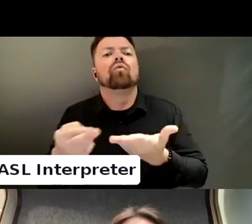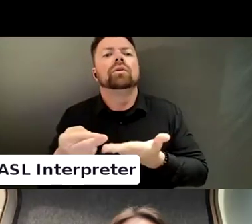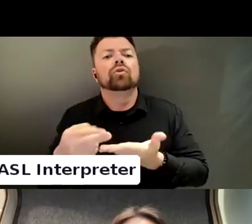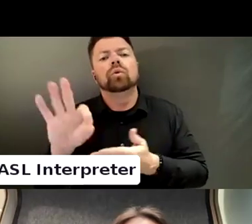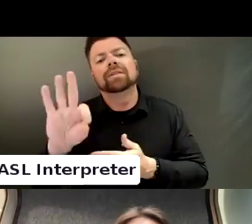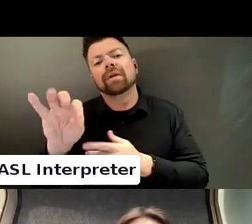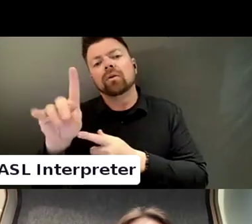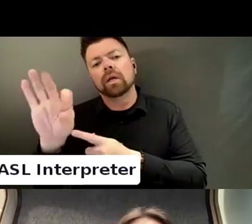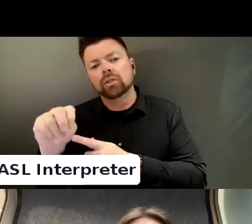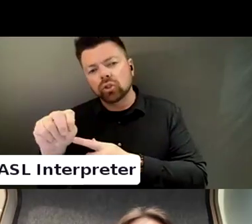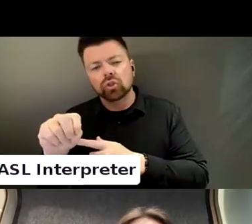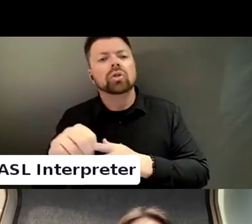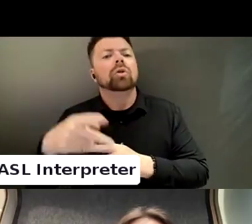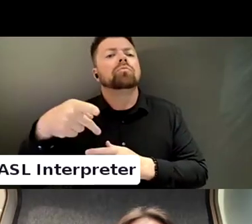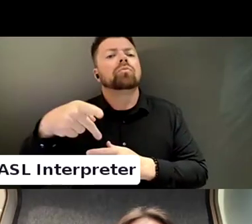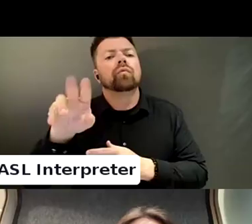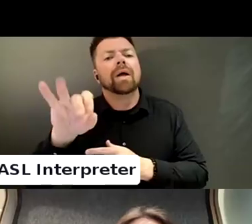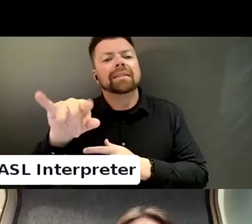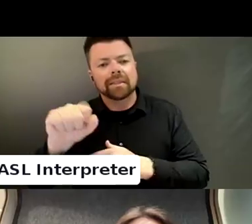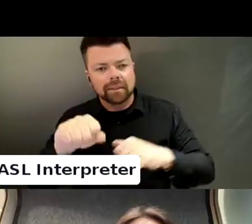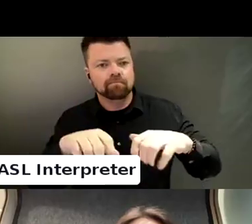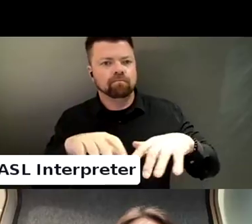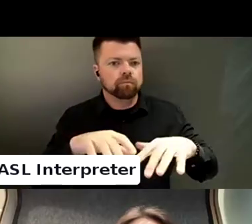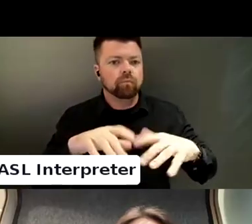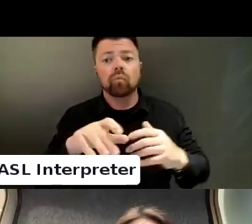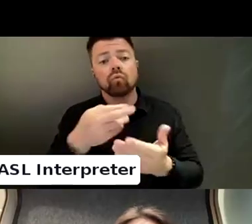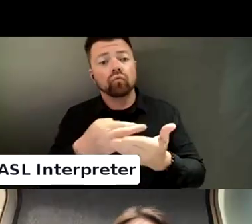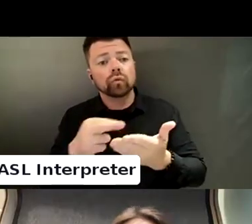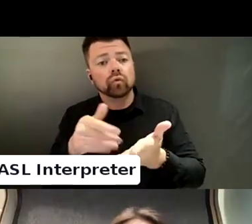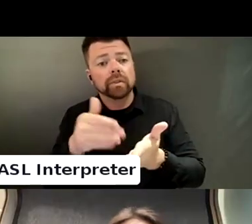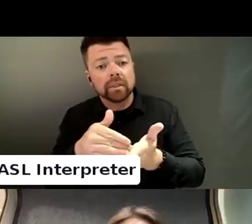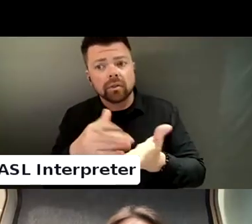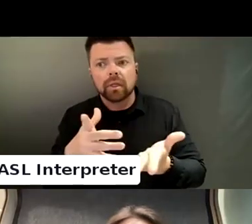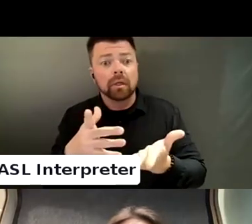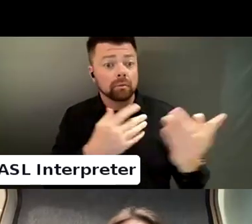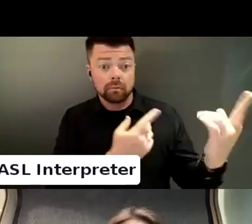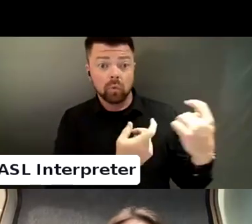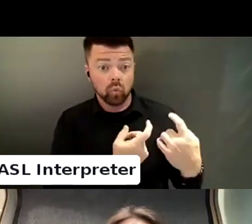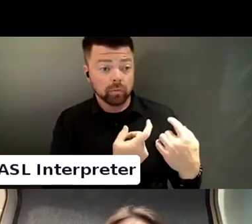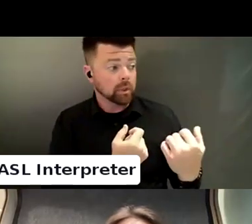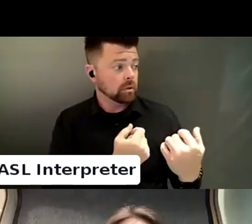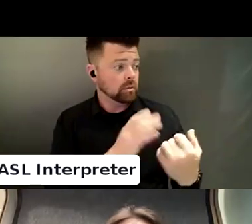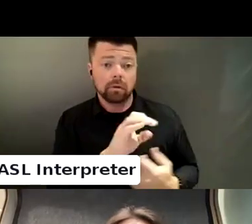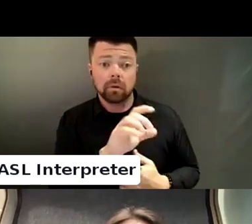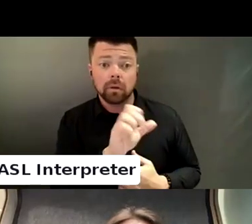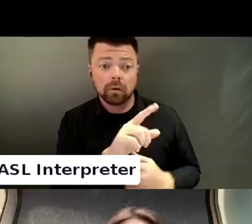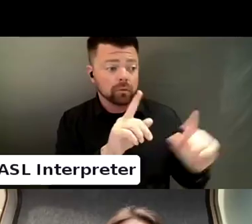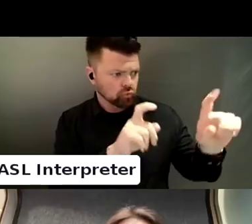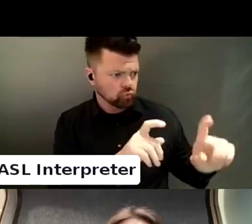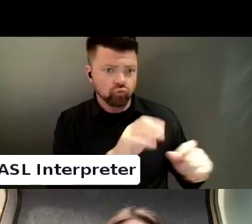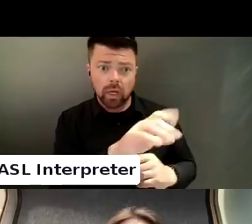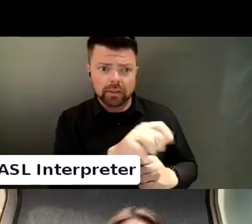Paralysis Resource Center, about asking questions about clinical trials, because there are risks and there's a